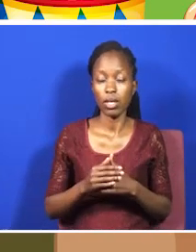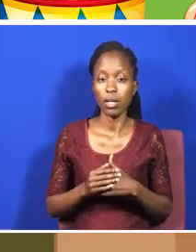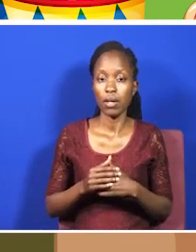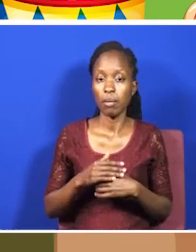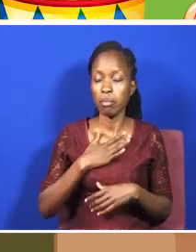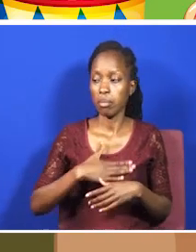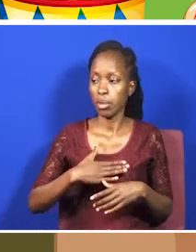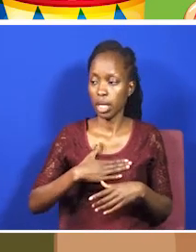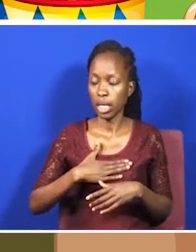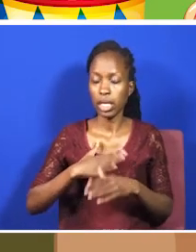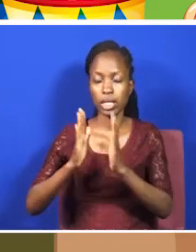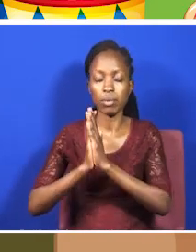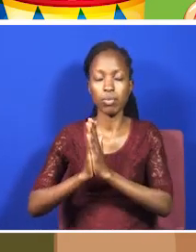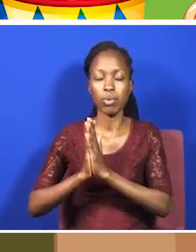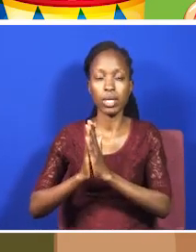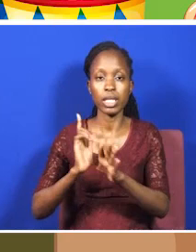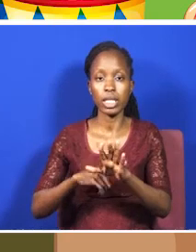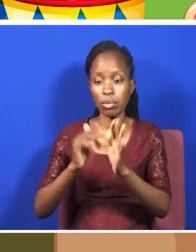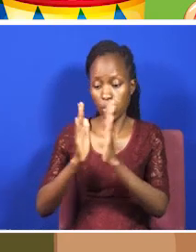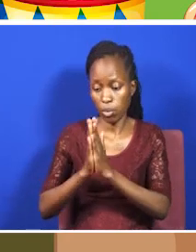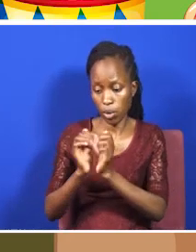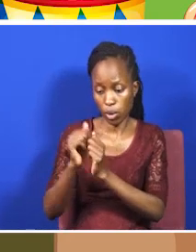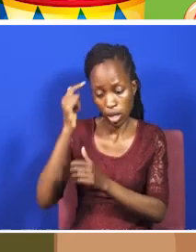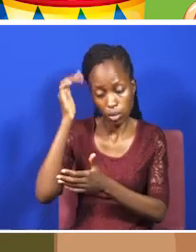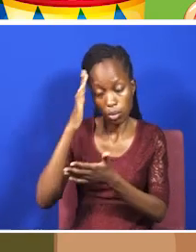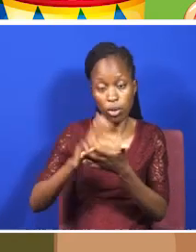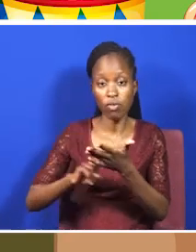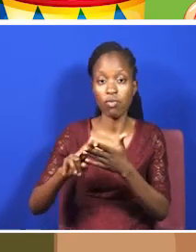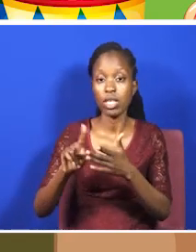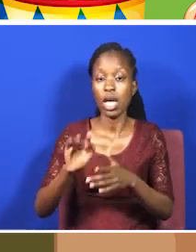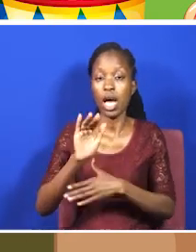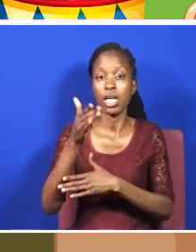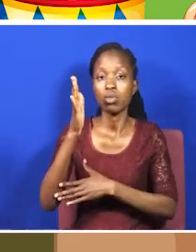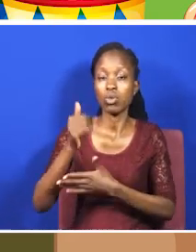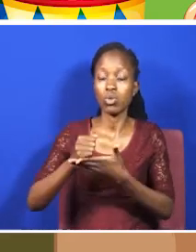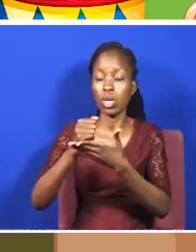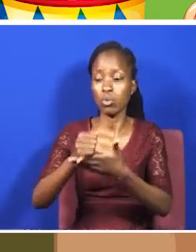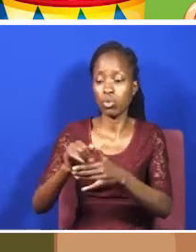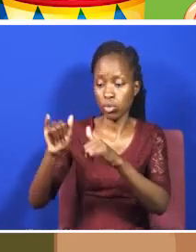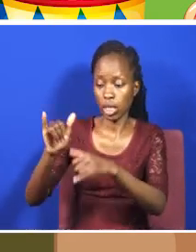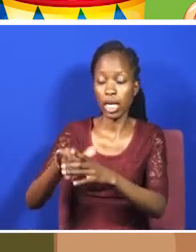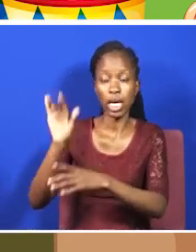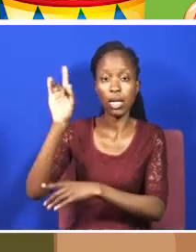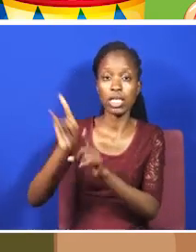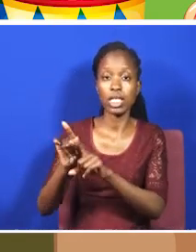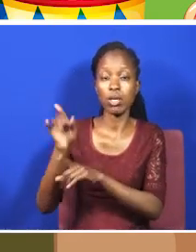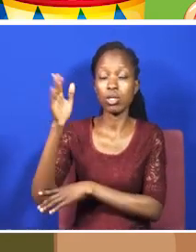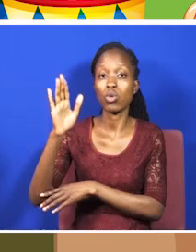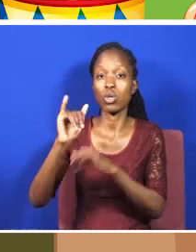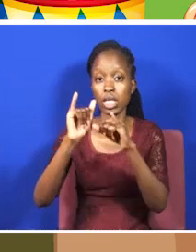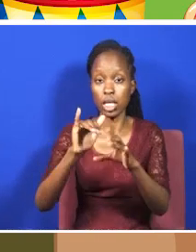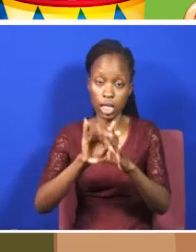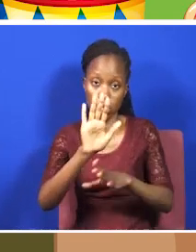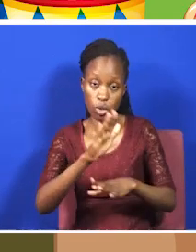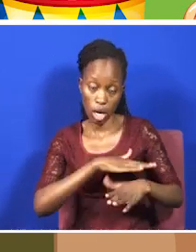So every time you say the memory verse, please make it a prayer also. When you pray, you ask God to help you